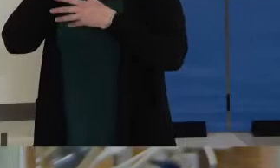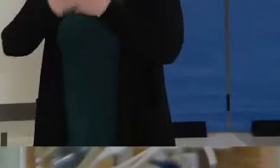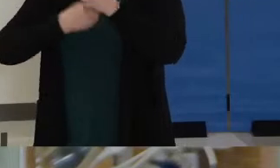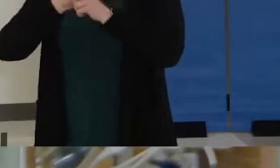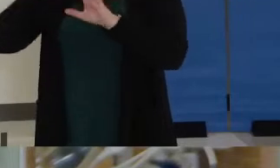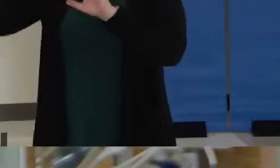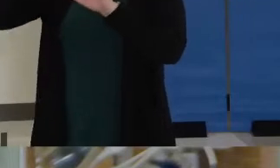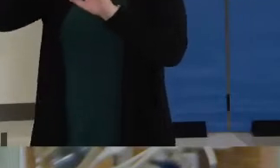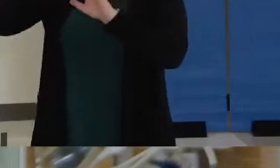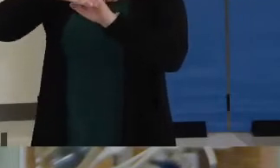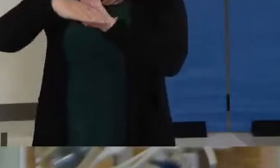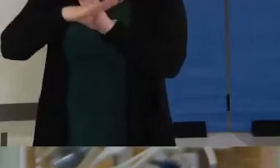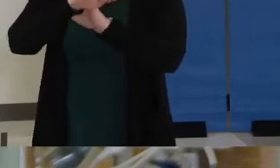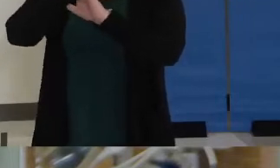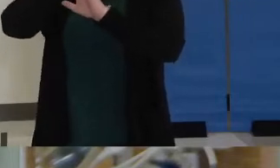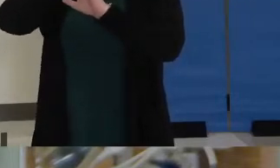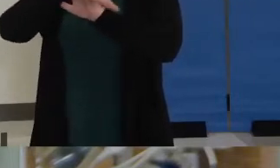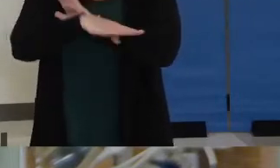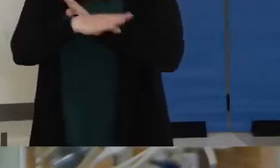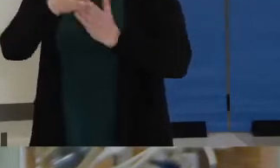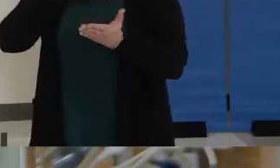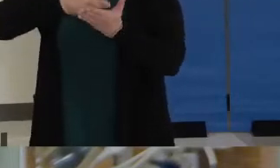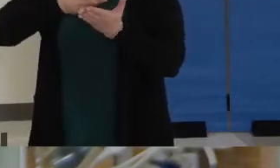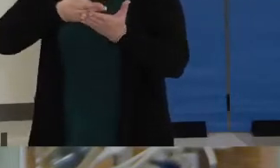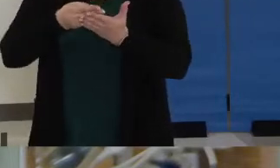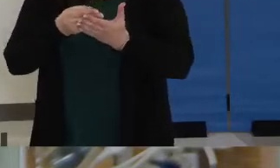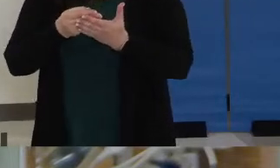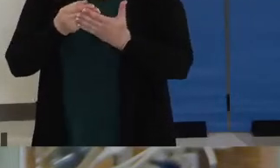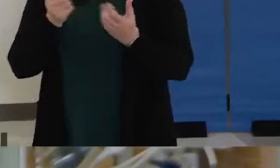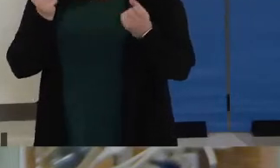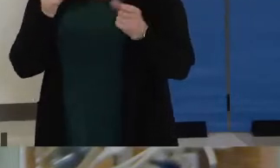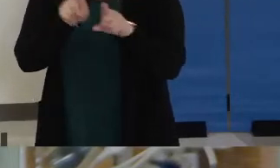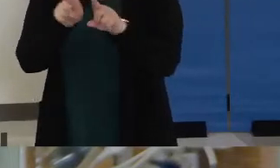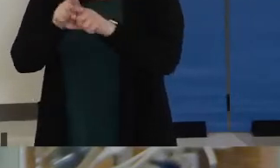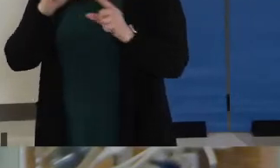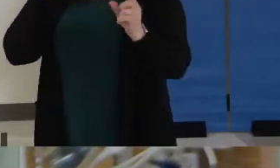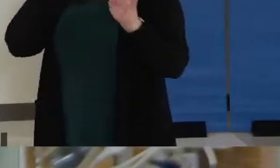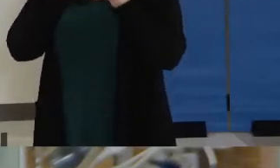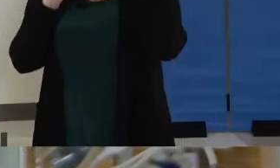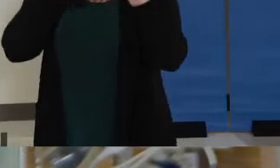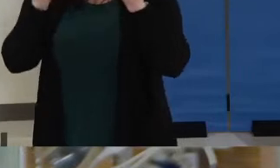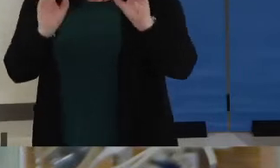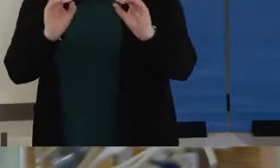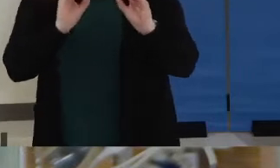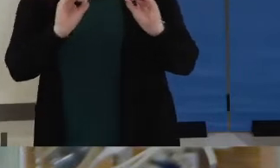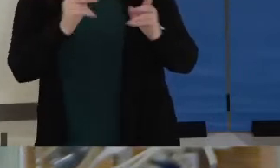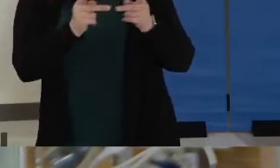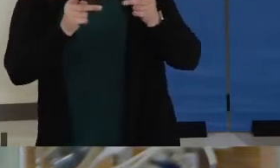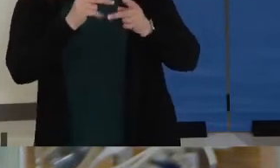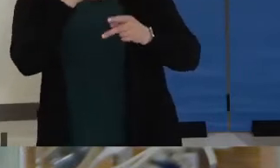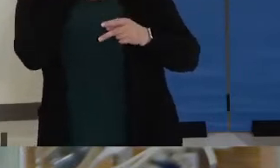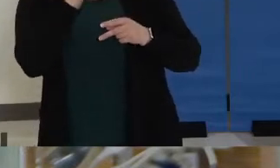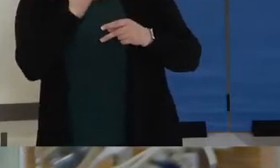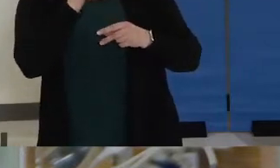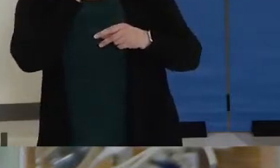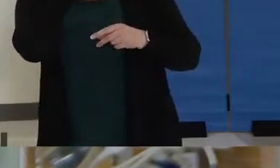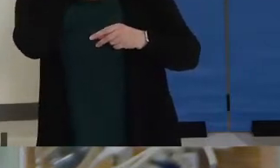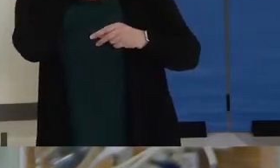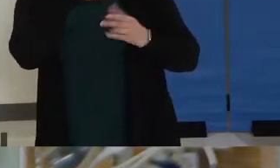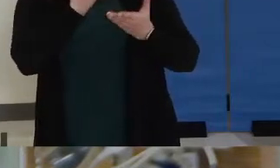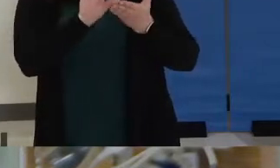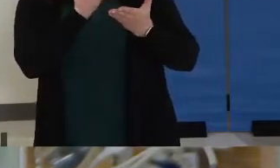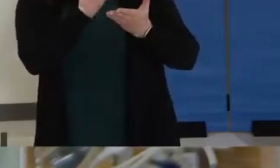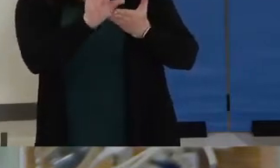It also pioneered a number of very important innovations, like No Place Like Home, using a portion of the money to build